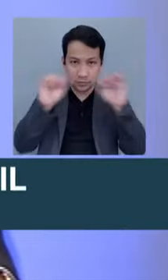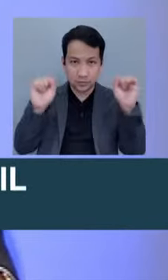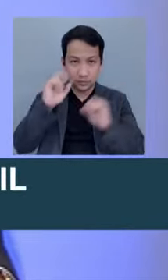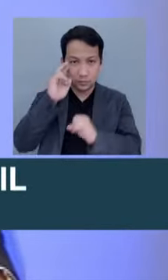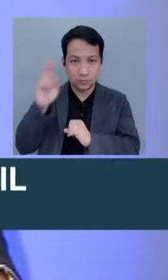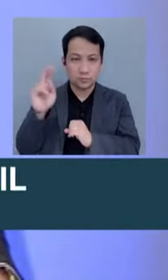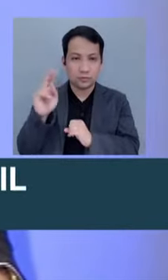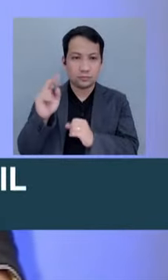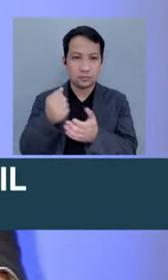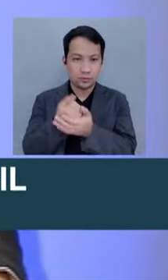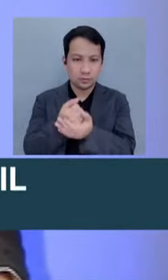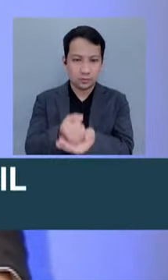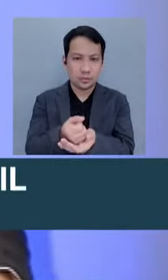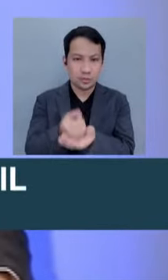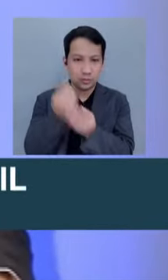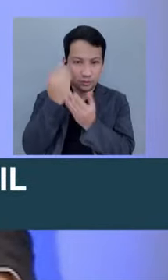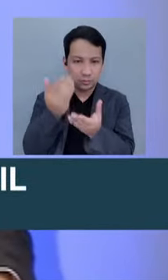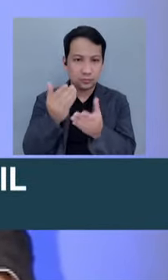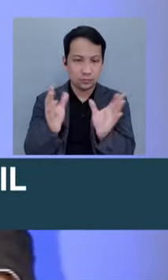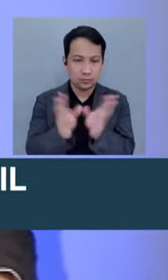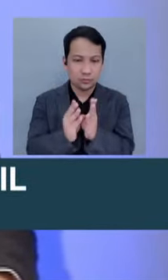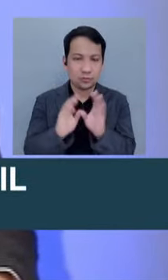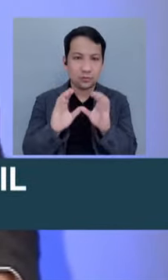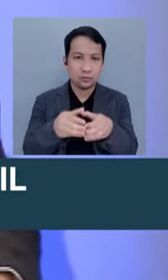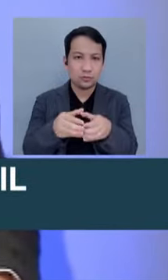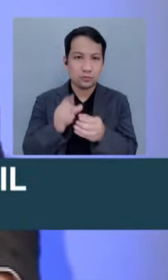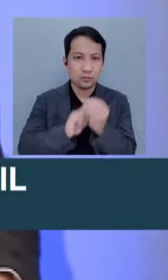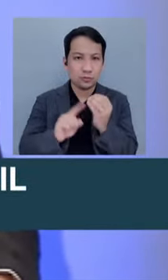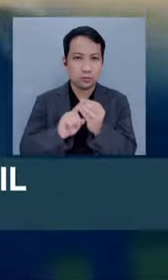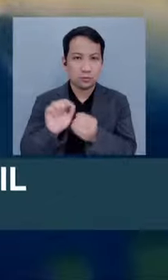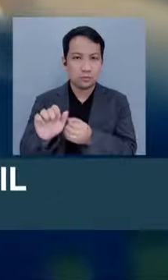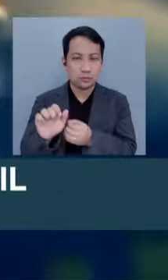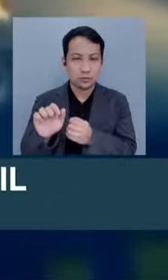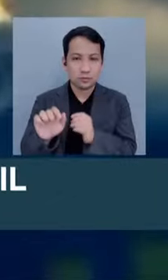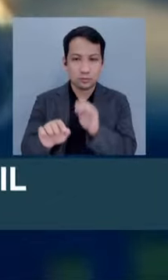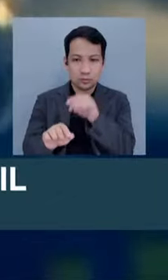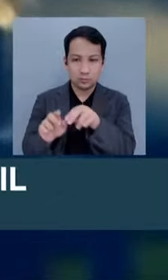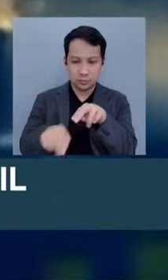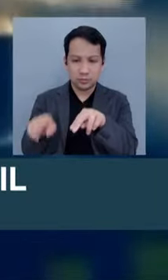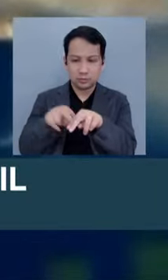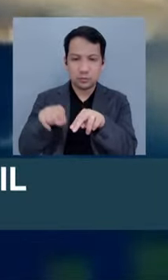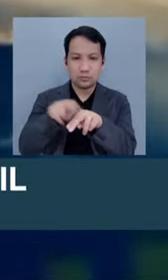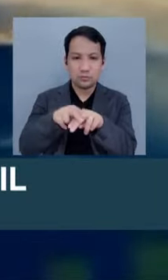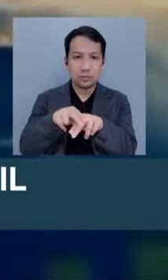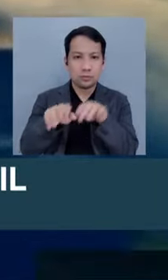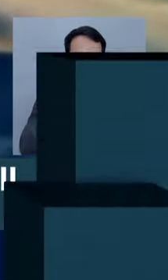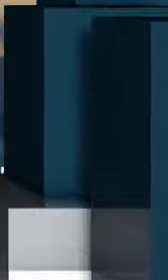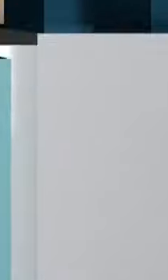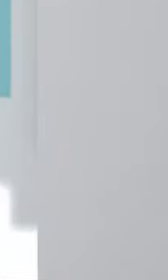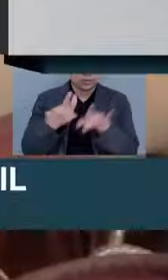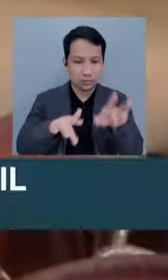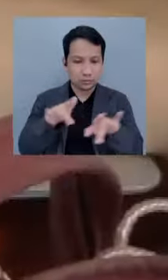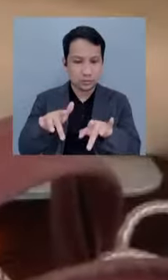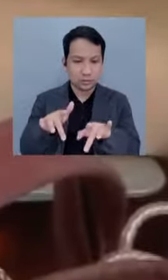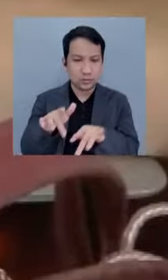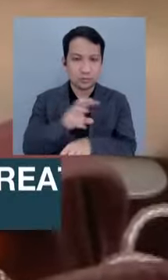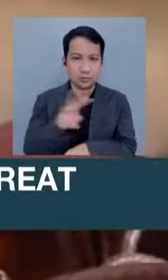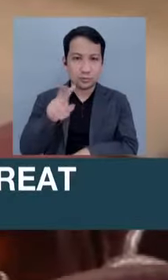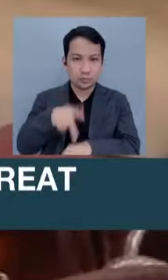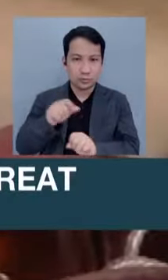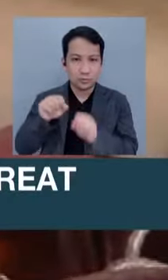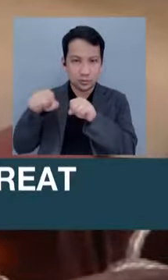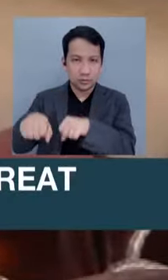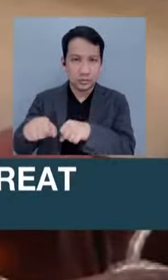National Maritime Council as part of efforts to counter China's increasing aggression in disputed waters. A cybersecurity